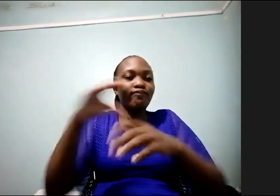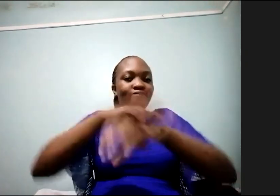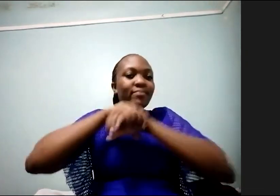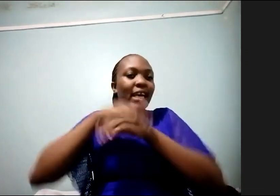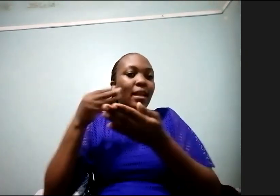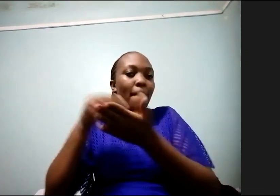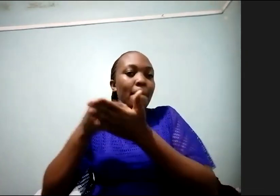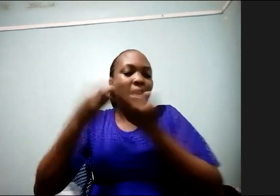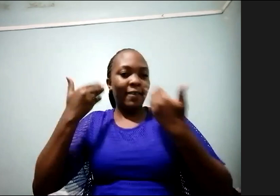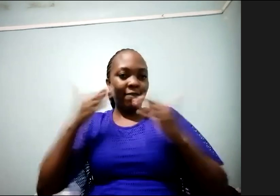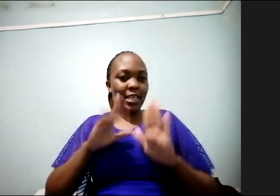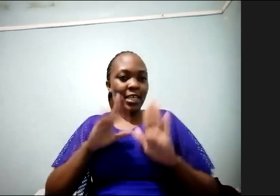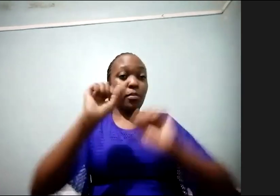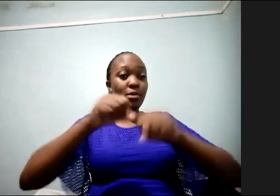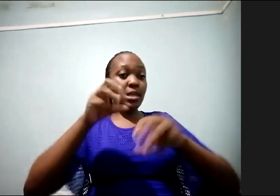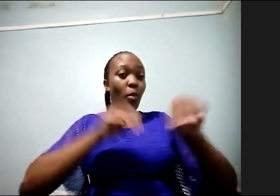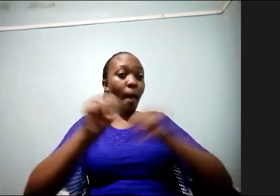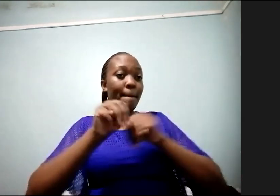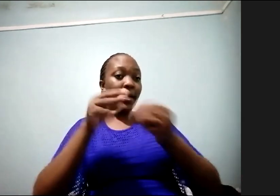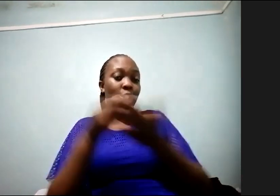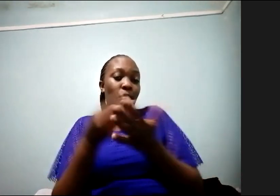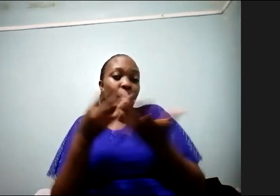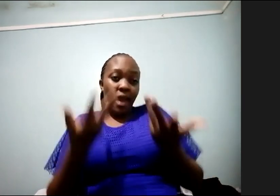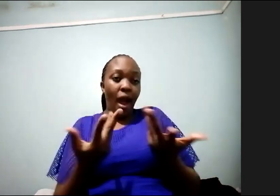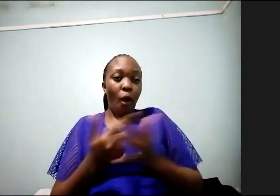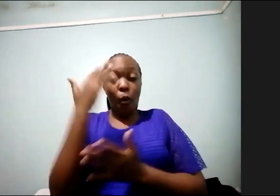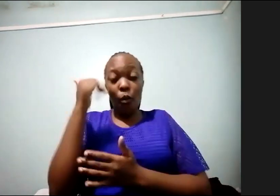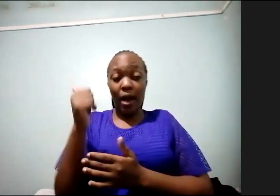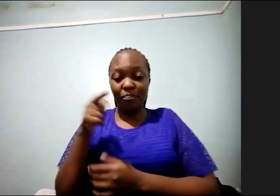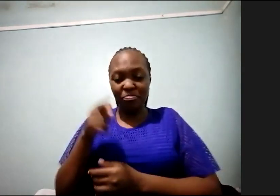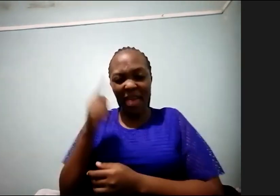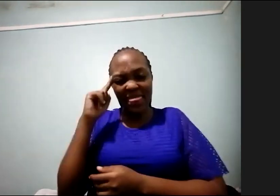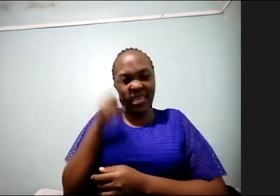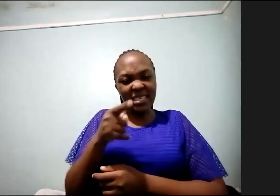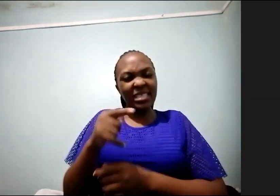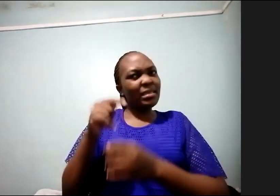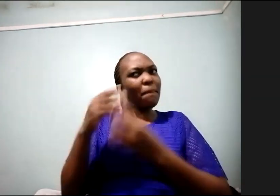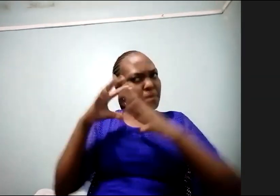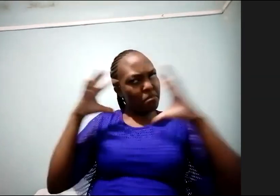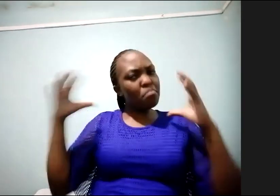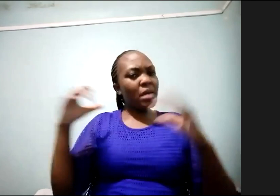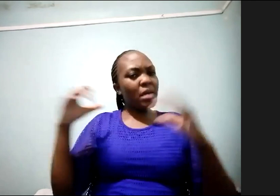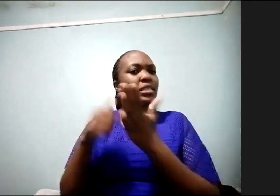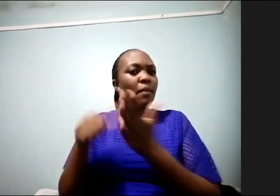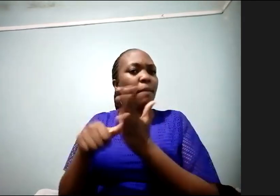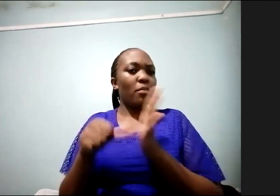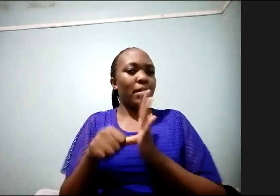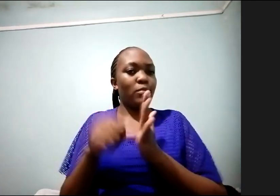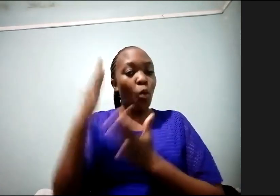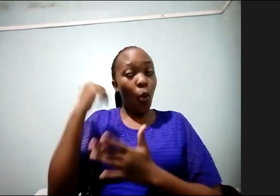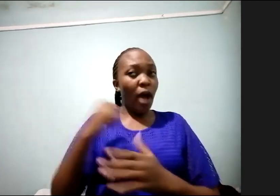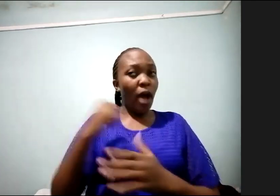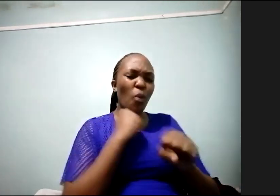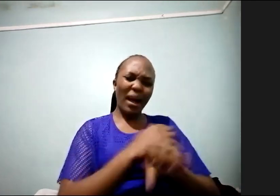so hard to struggle so much. Finally, when we get the jobs, we lose them as soon as